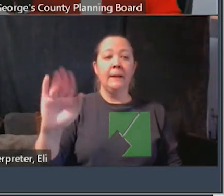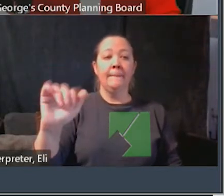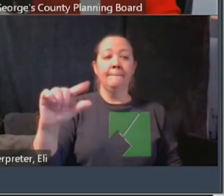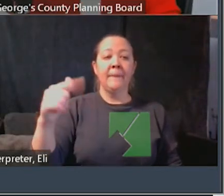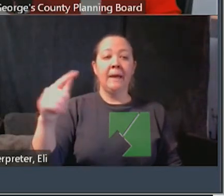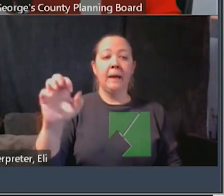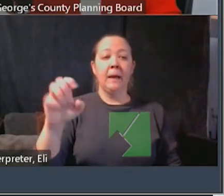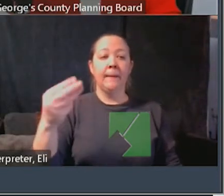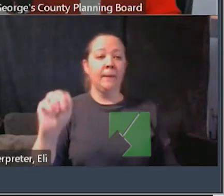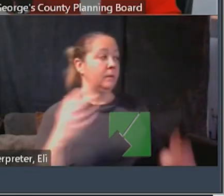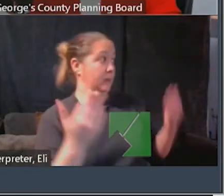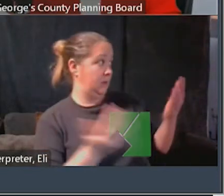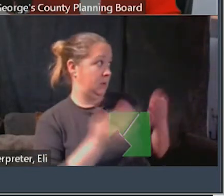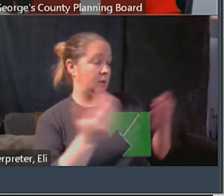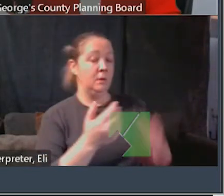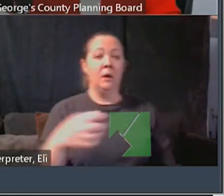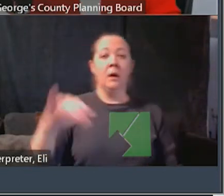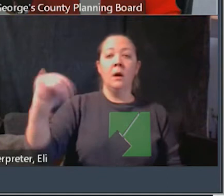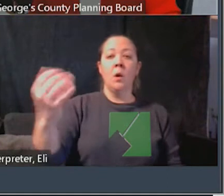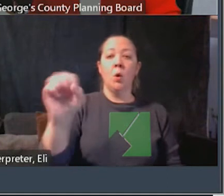Jose Hunter?